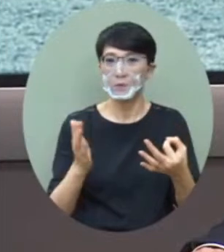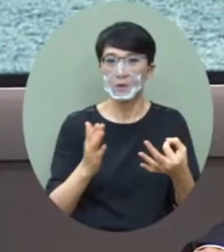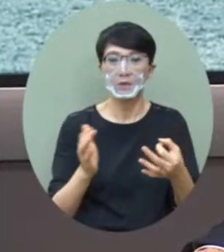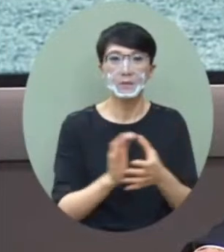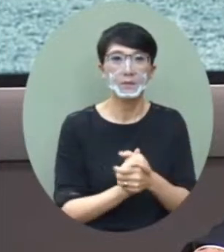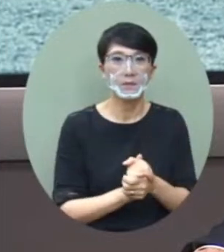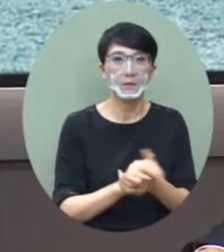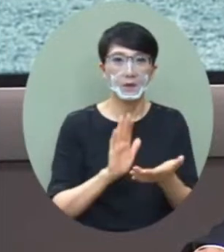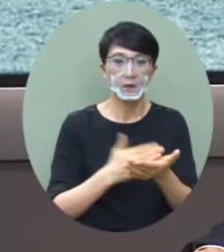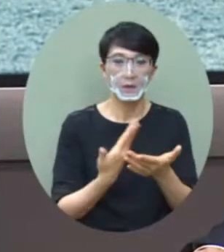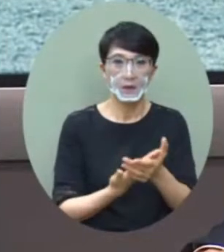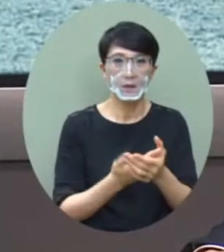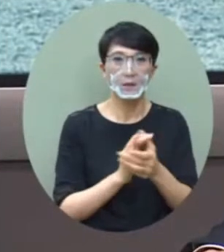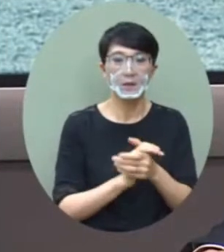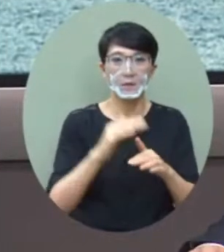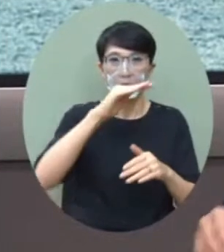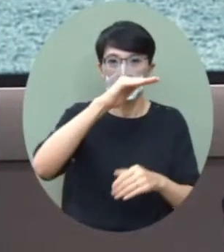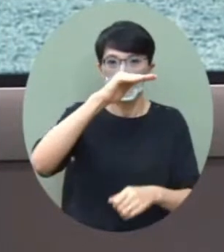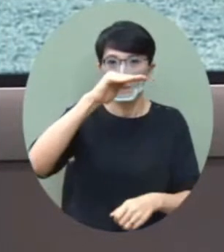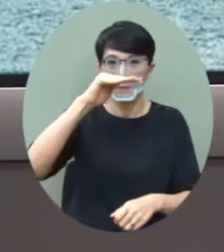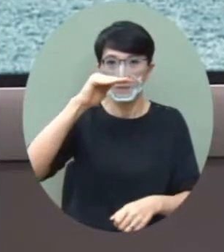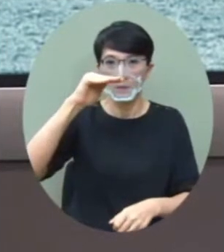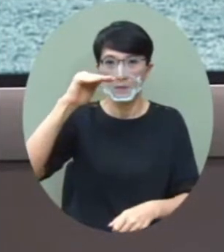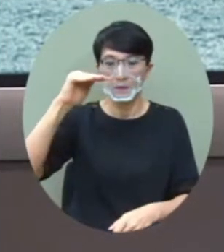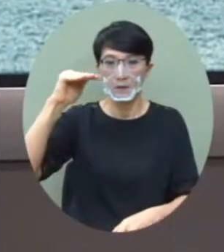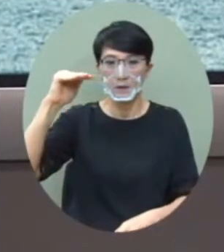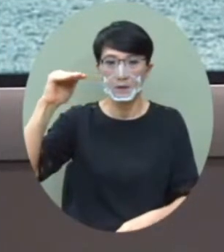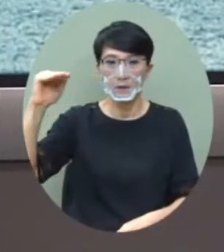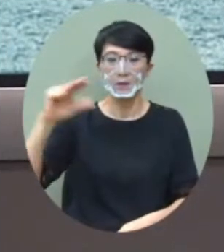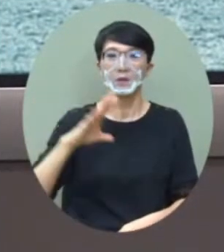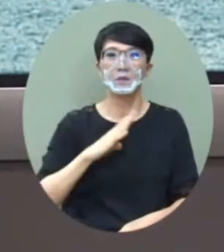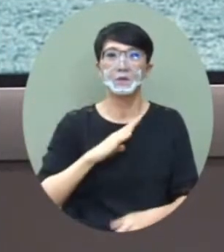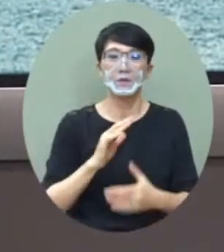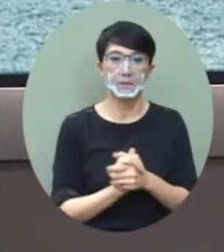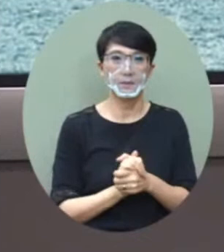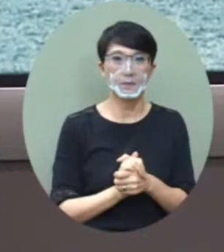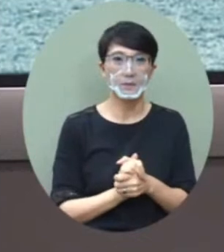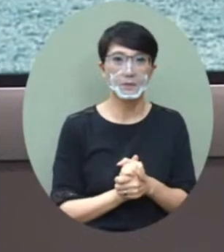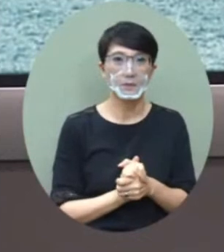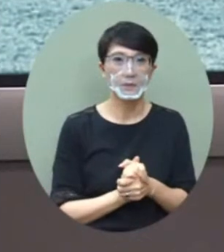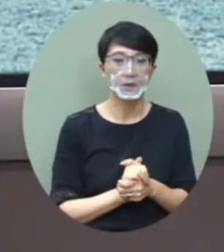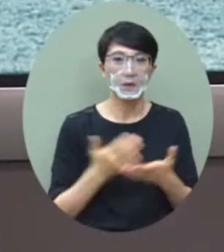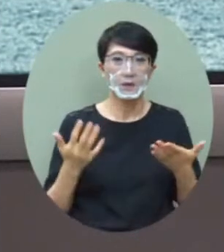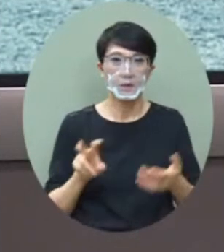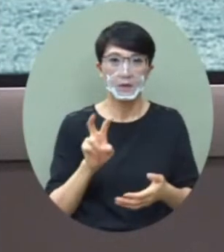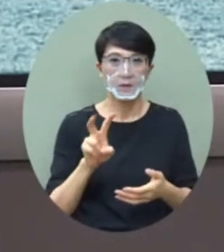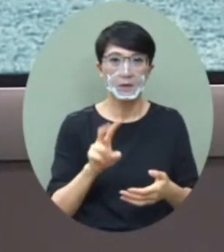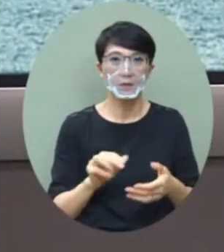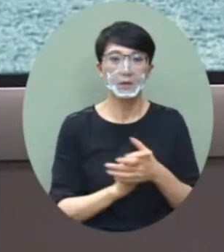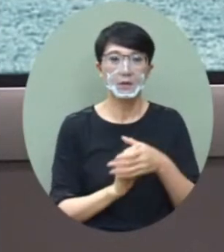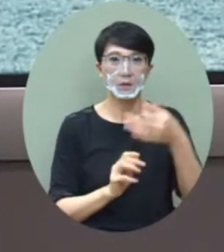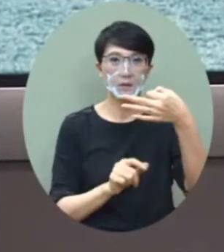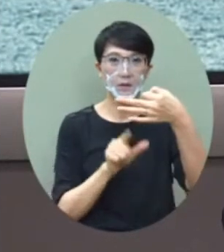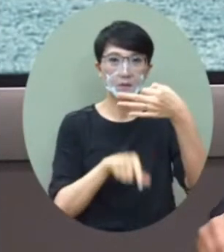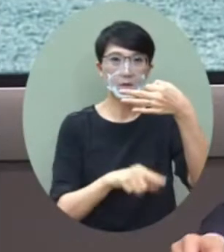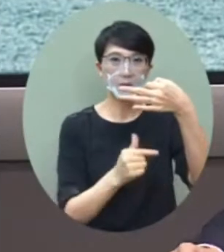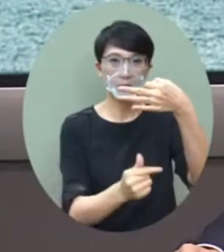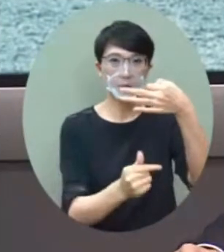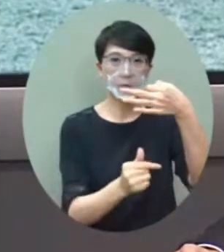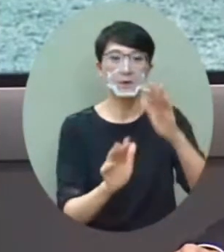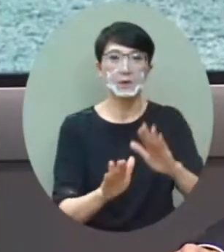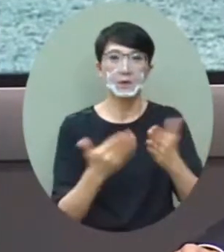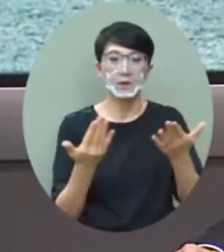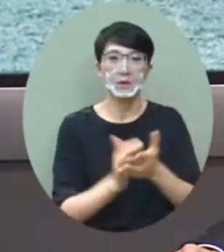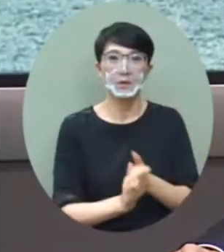we had close to 30,000 cases. However, the situation is somehow